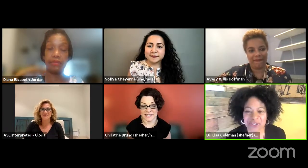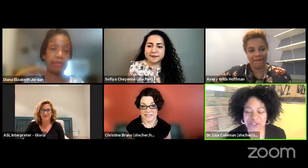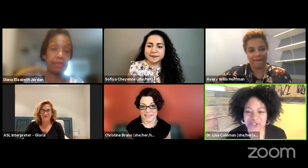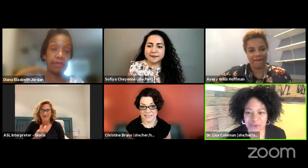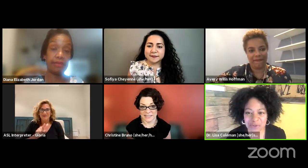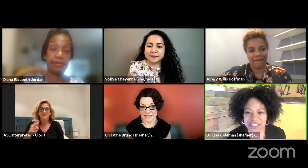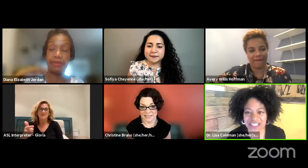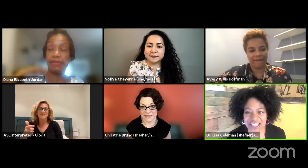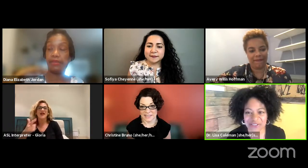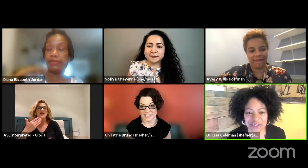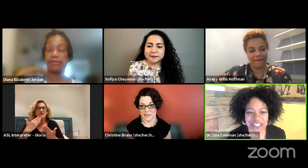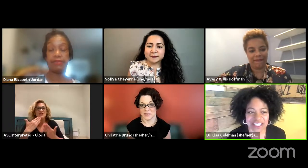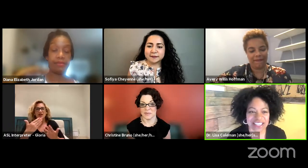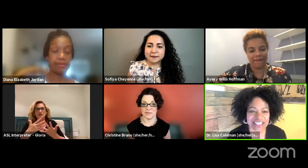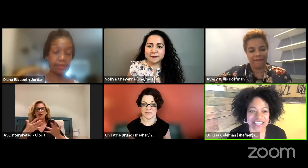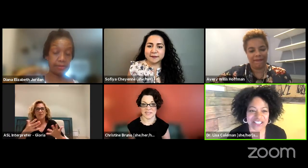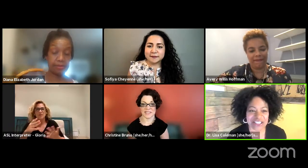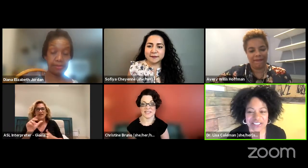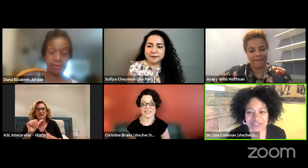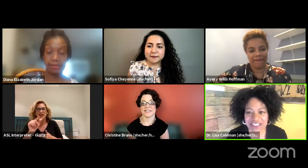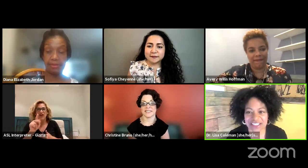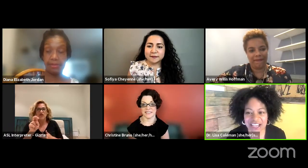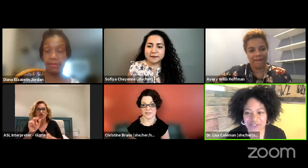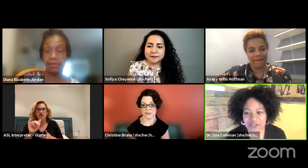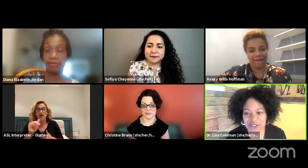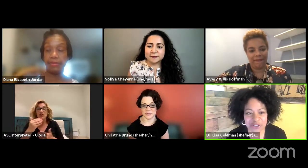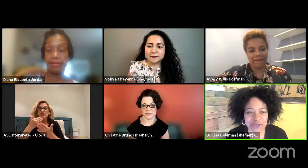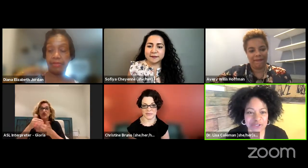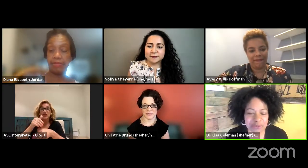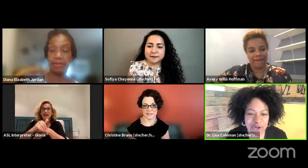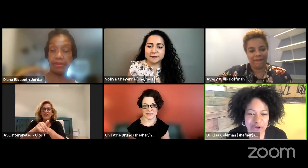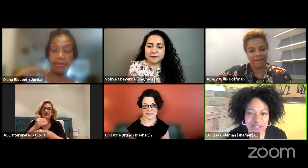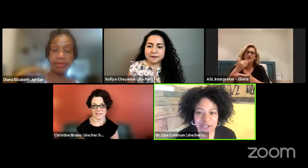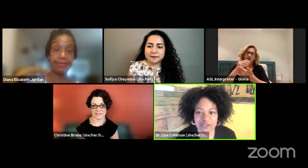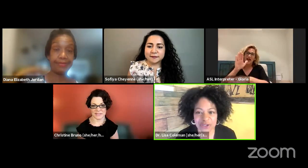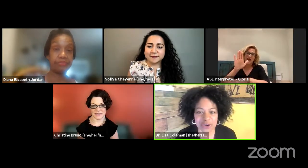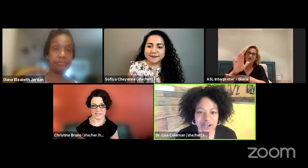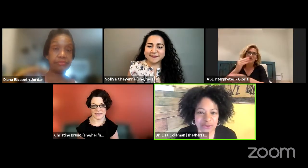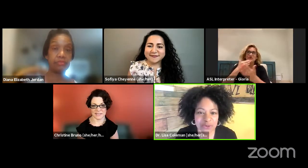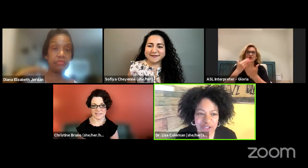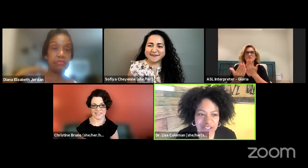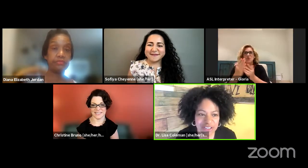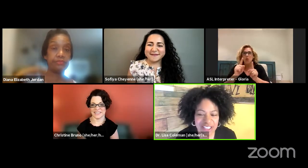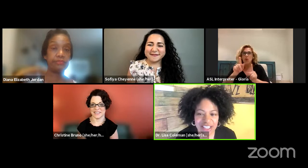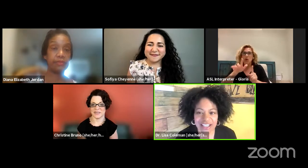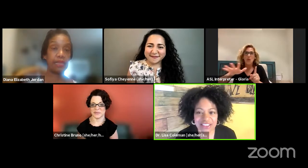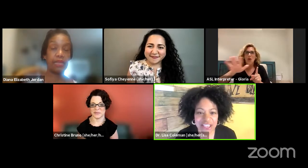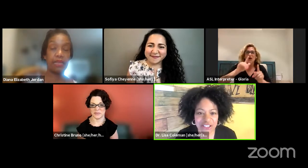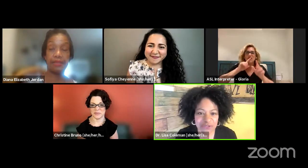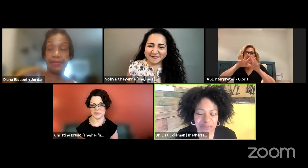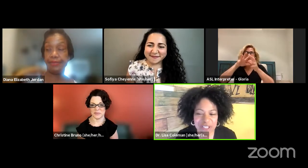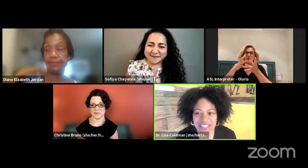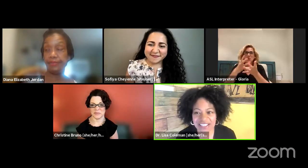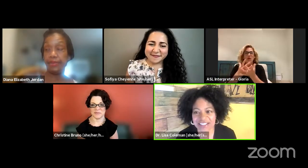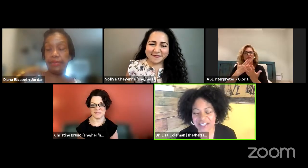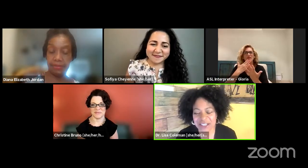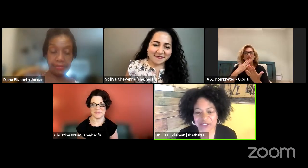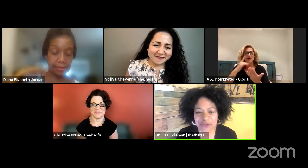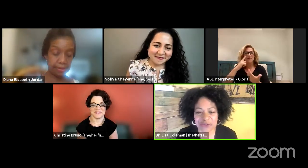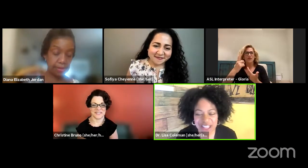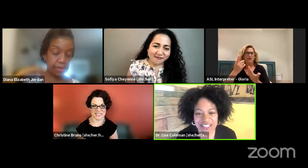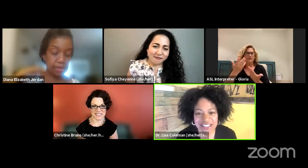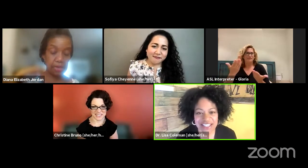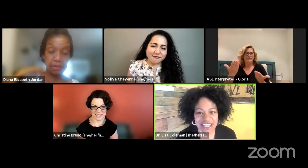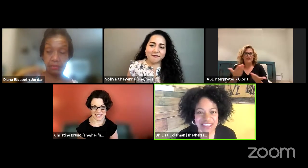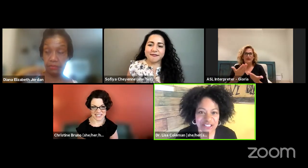Thank you so much, Avery. Good evening, good afternoon, good morning, wherever you are in the world. Thank you for being